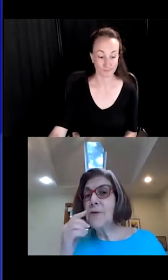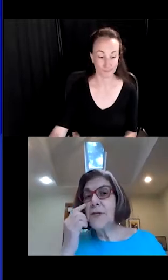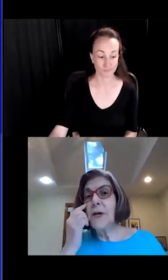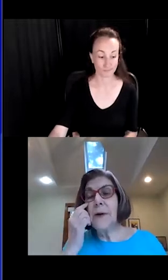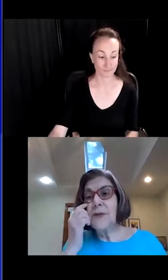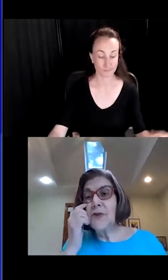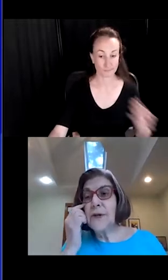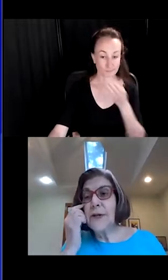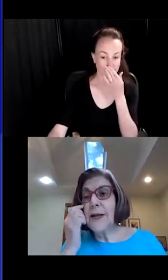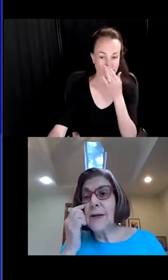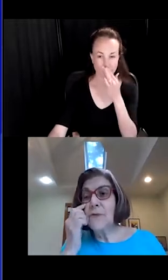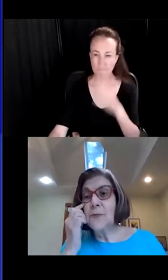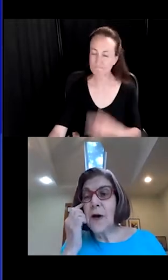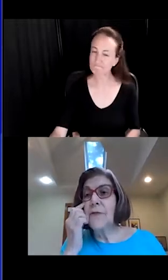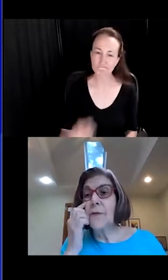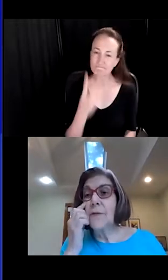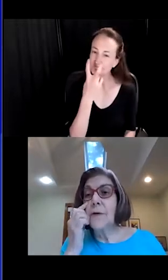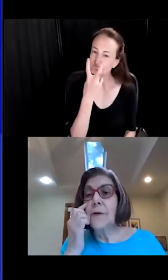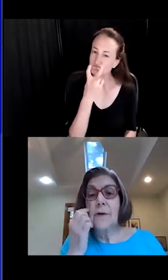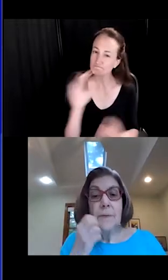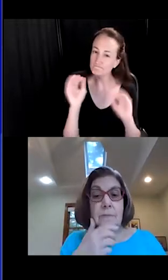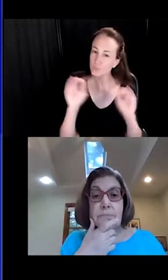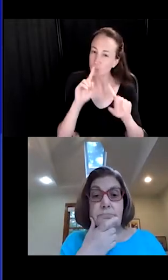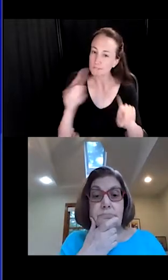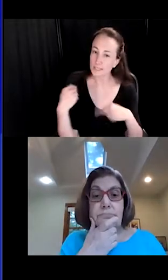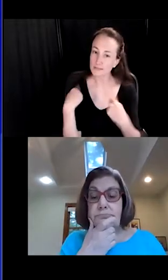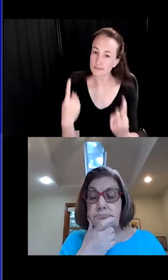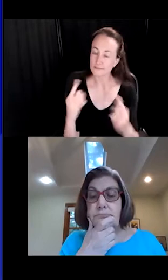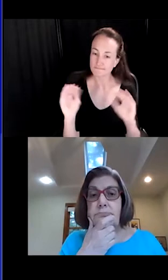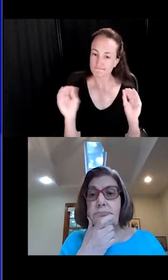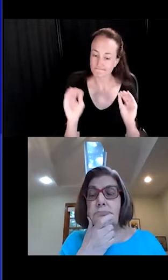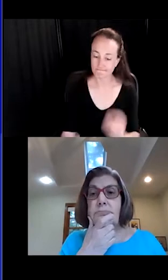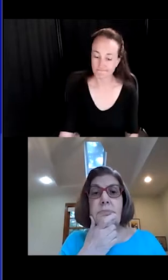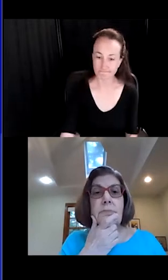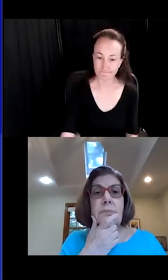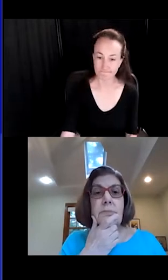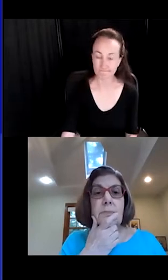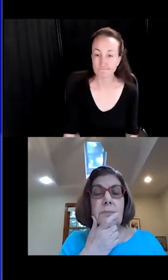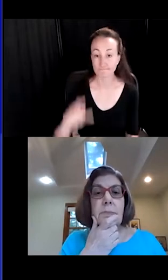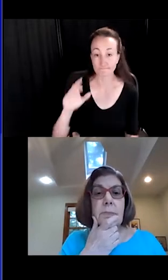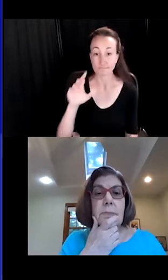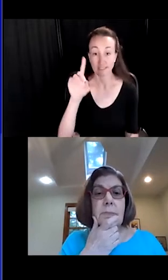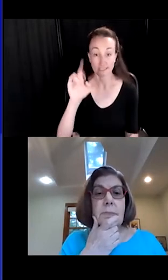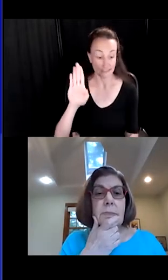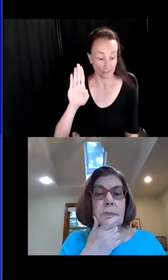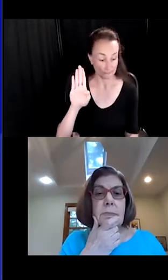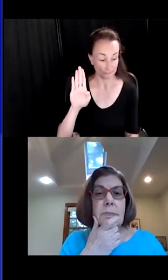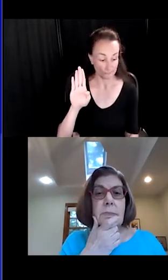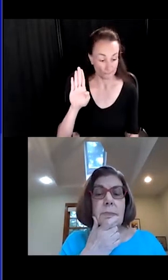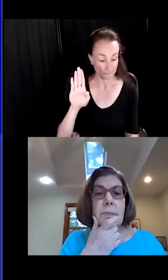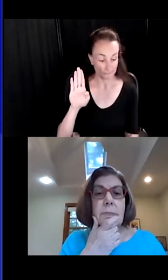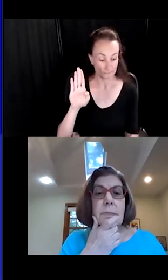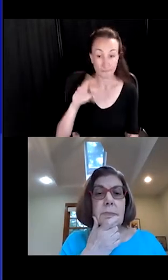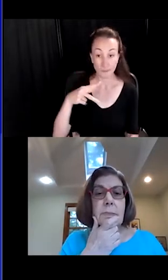I don't see on my screen any responses. No, the poll is still going on. We have about